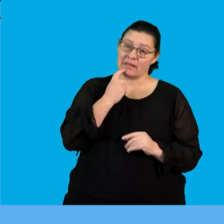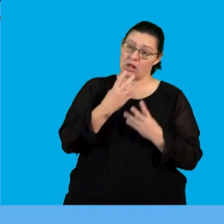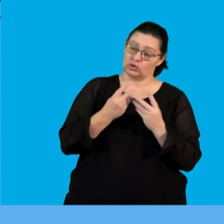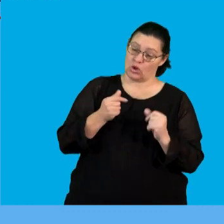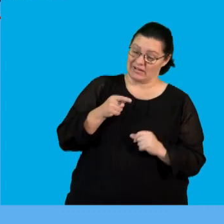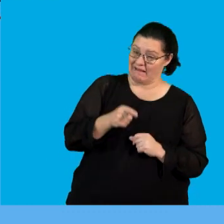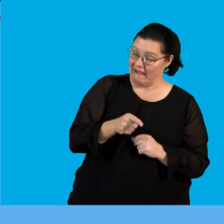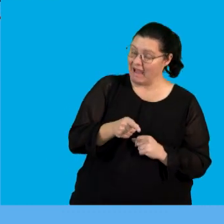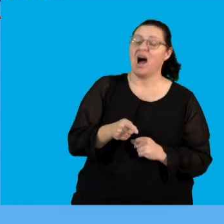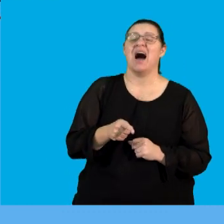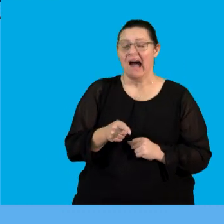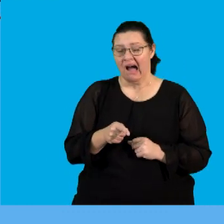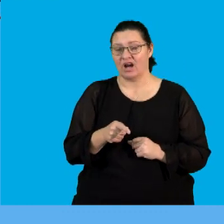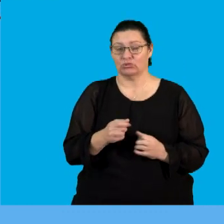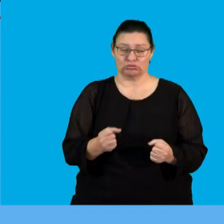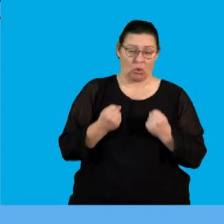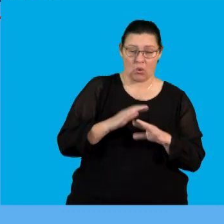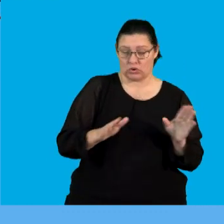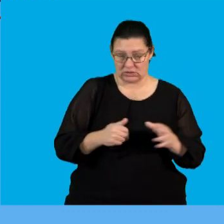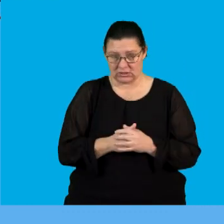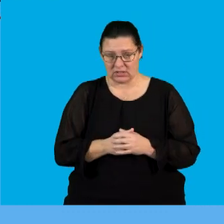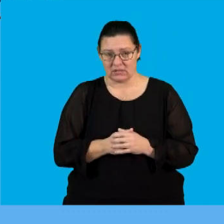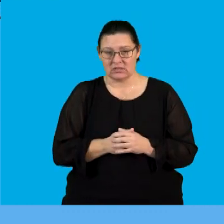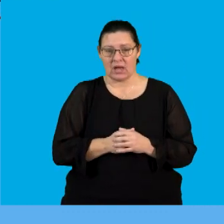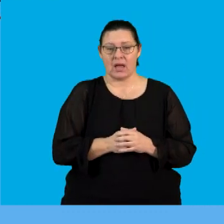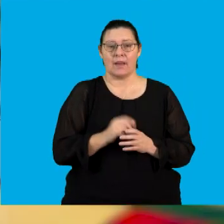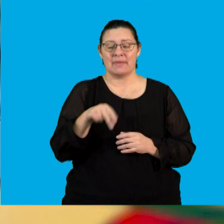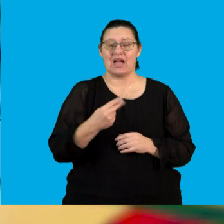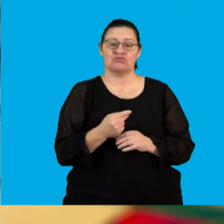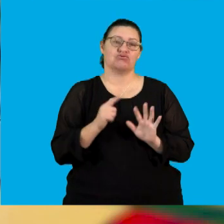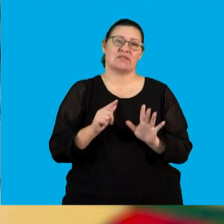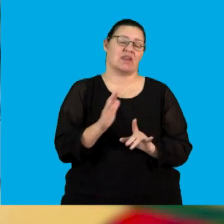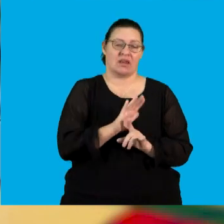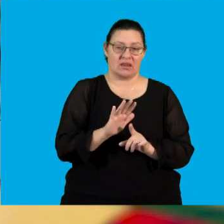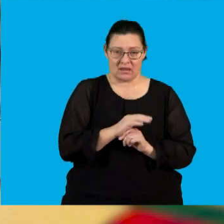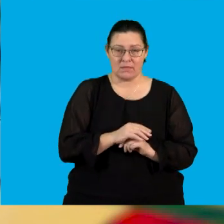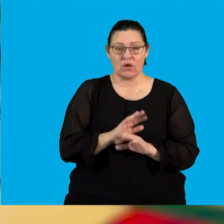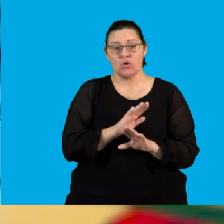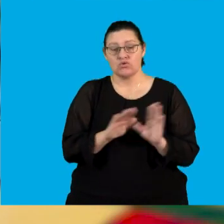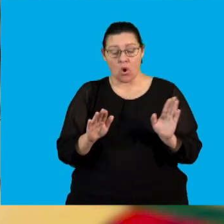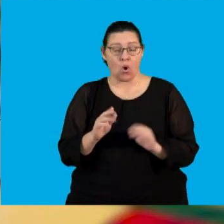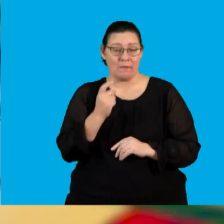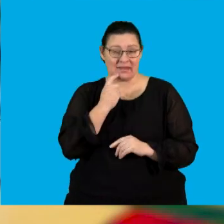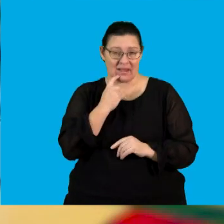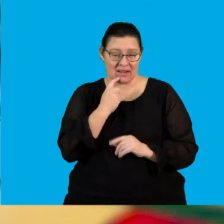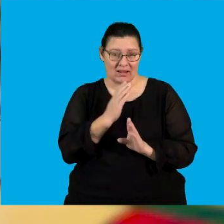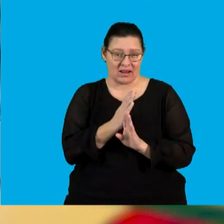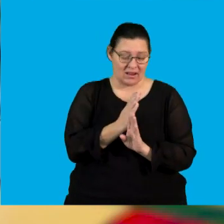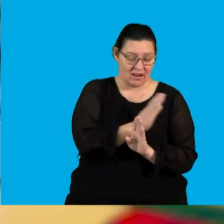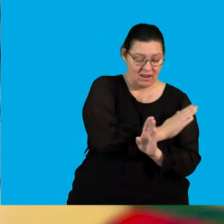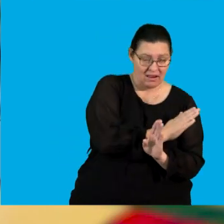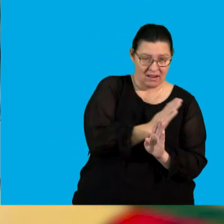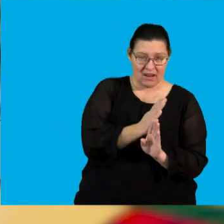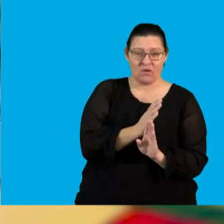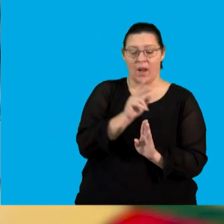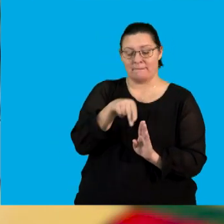oxide solution. As we have said, they can have a pH that is less than 7. However, because different non-metal oxides, they can vary